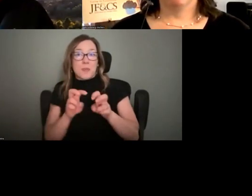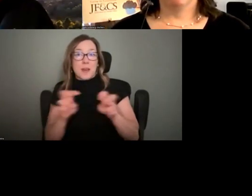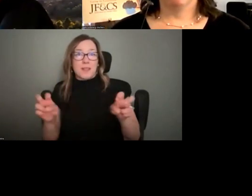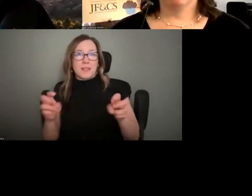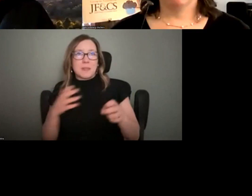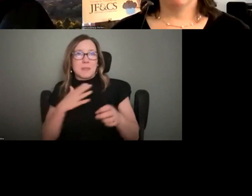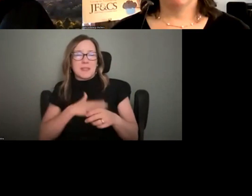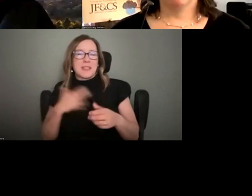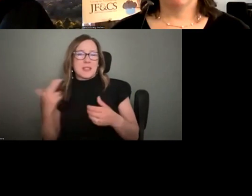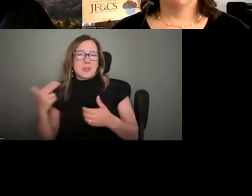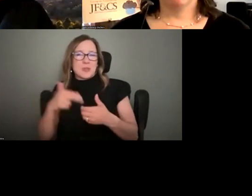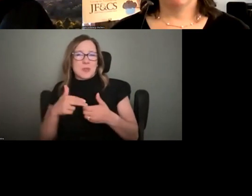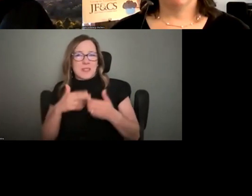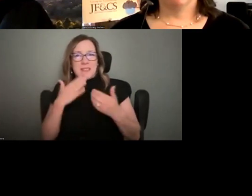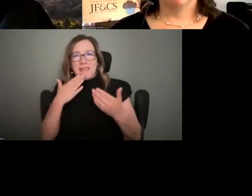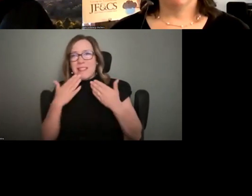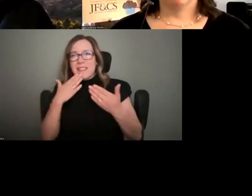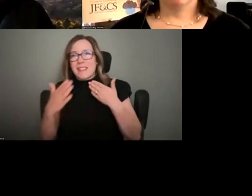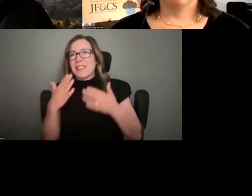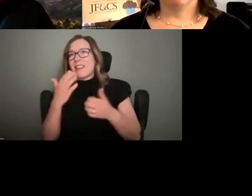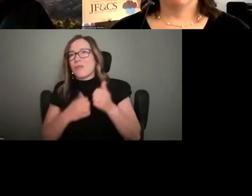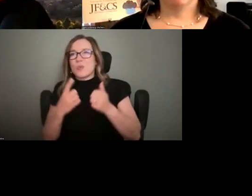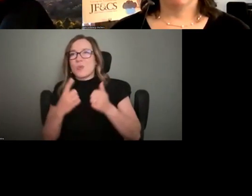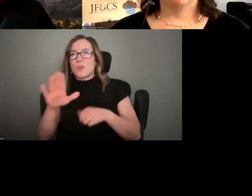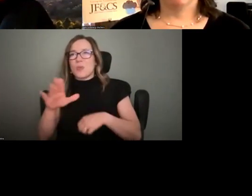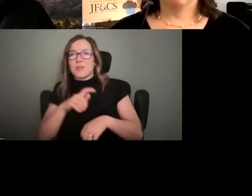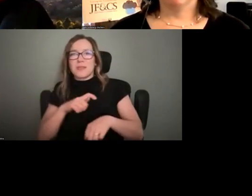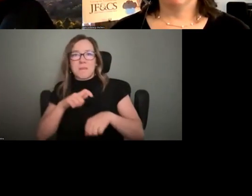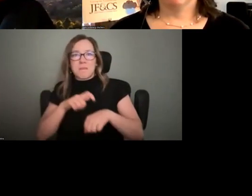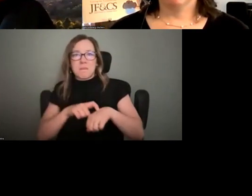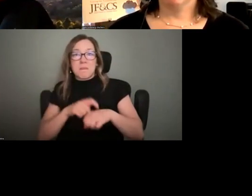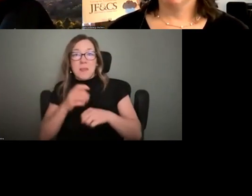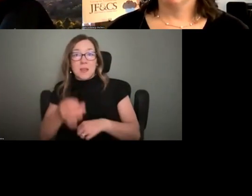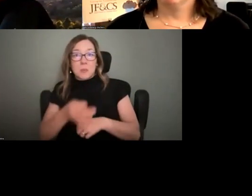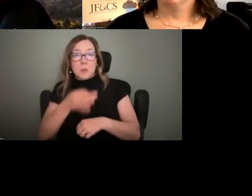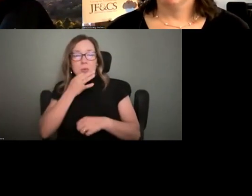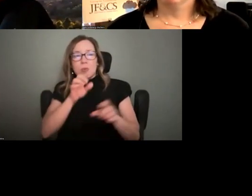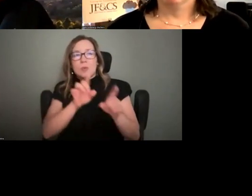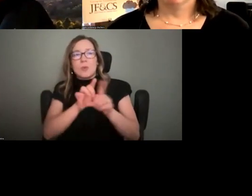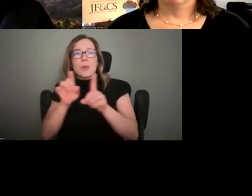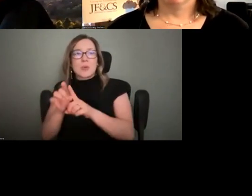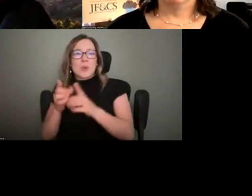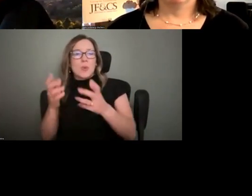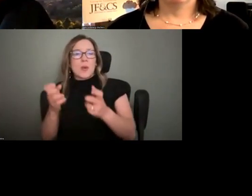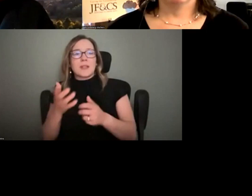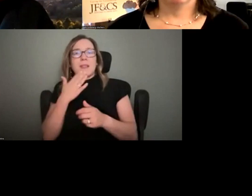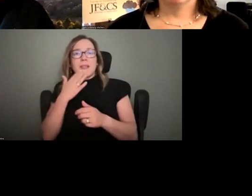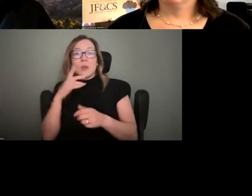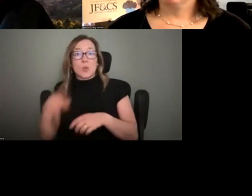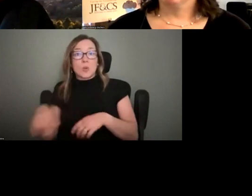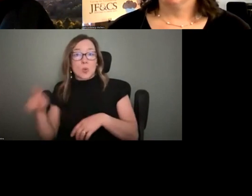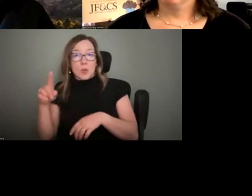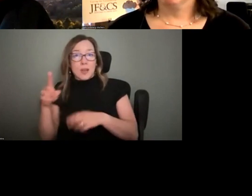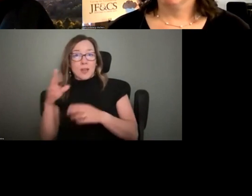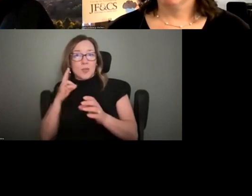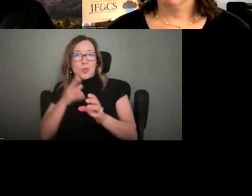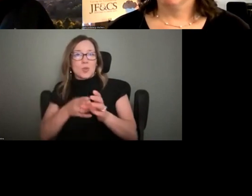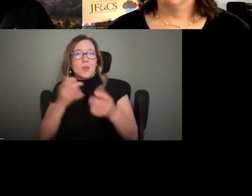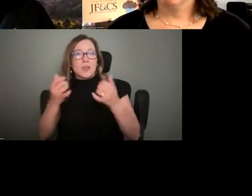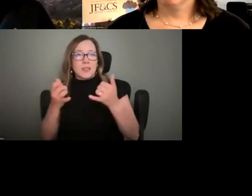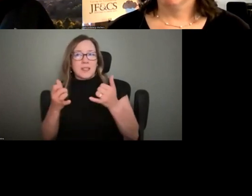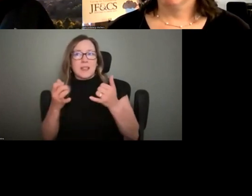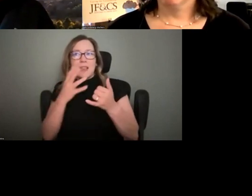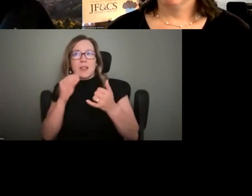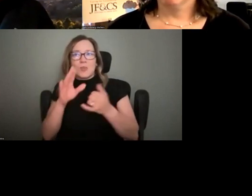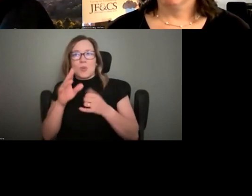join me in thanking everyone for their time and their expertise. I also want to thank all of you and the audience for joining today, as well as your questions.